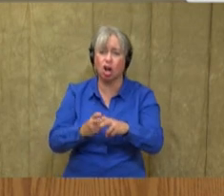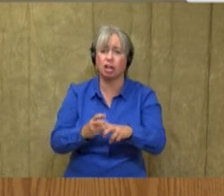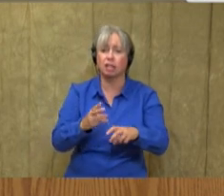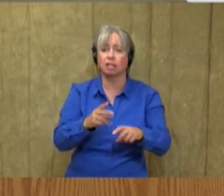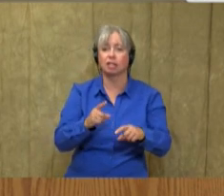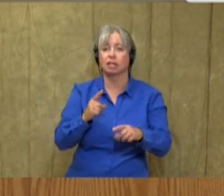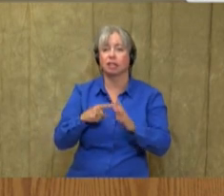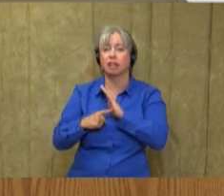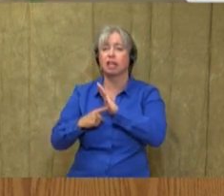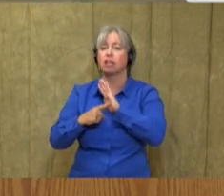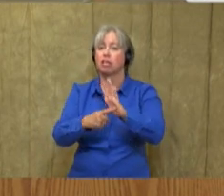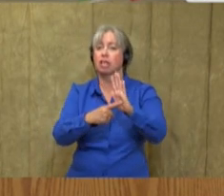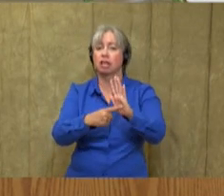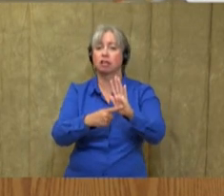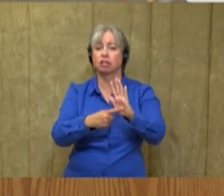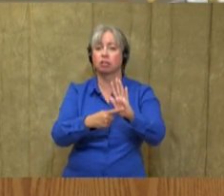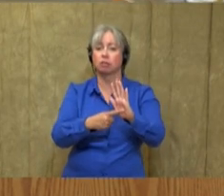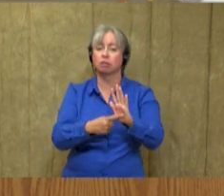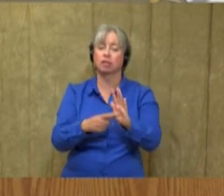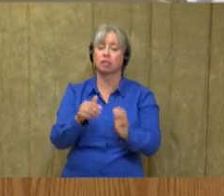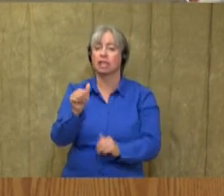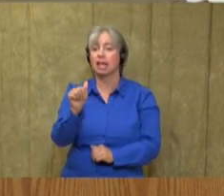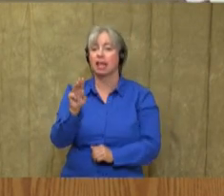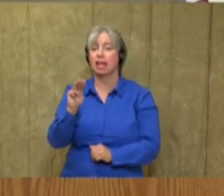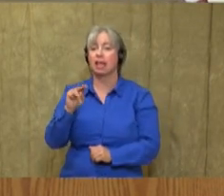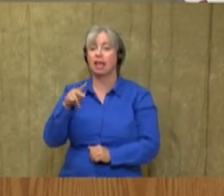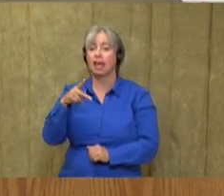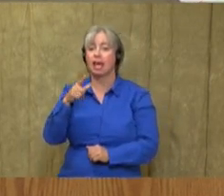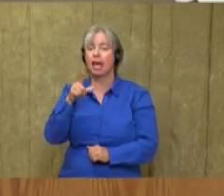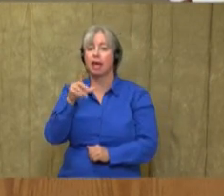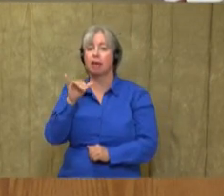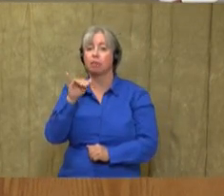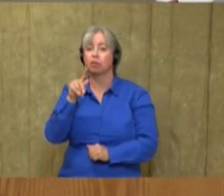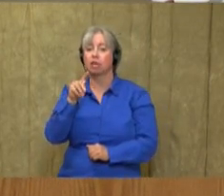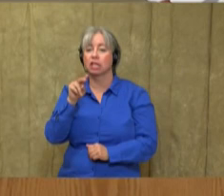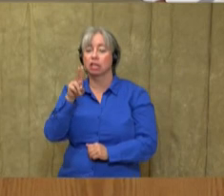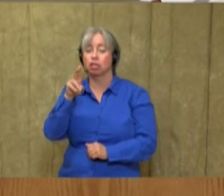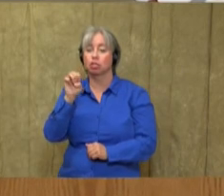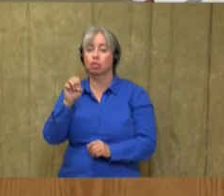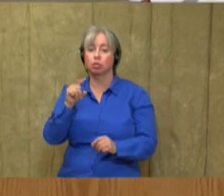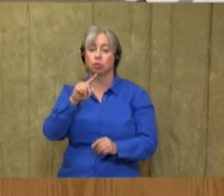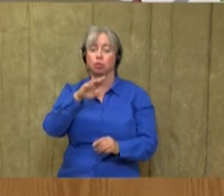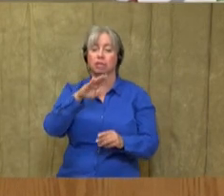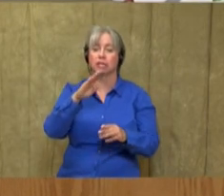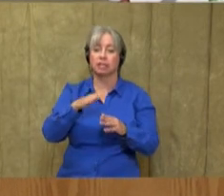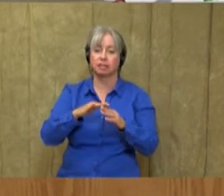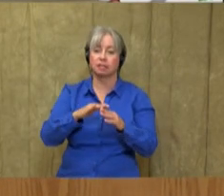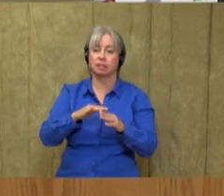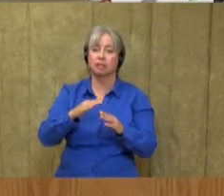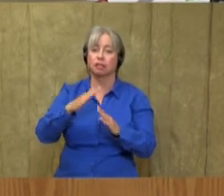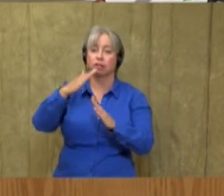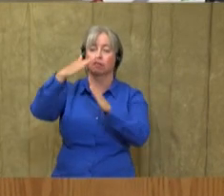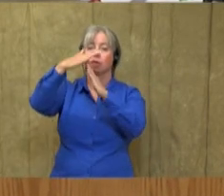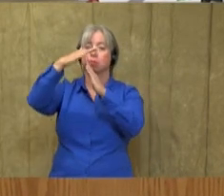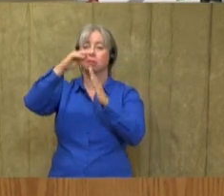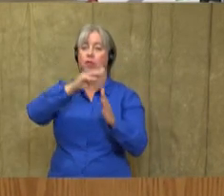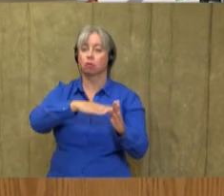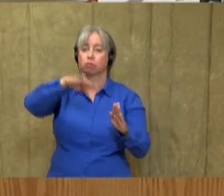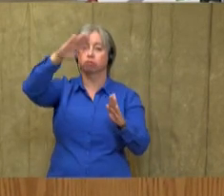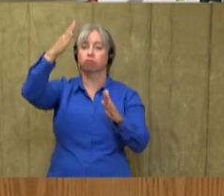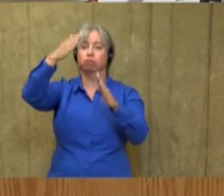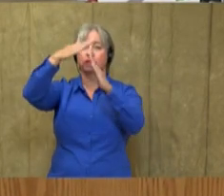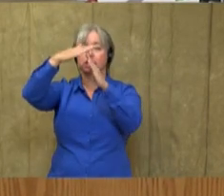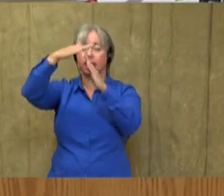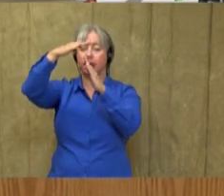that shows in the wave's amplitude. And that was one of the properties on the transverse wave that we had actually